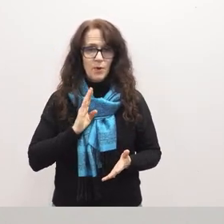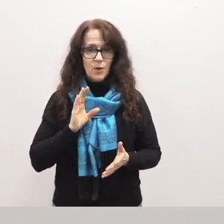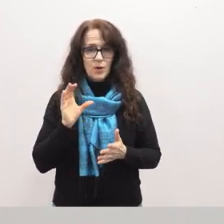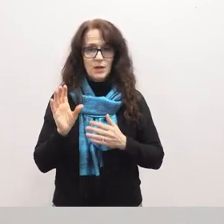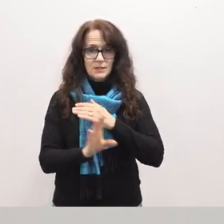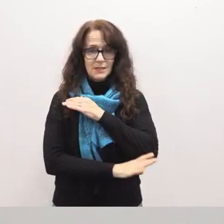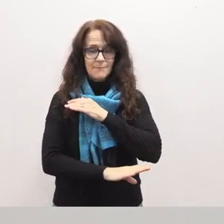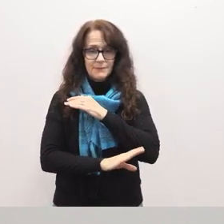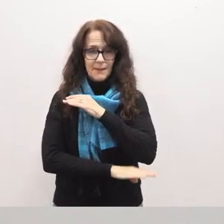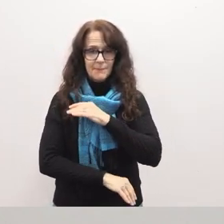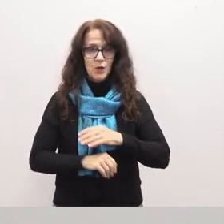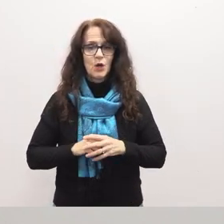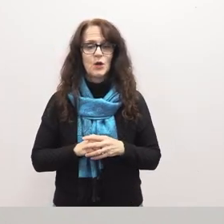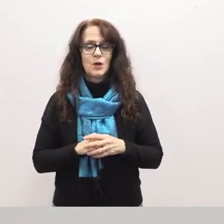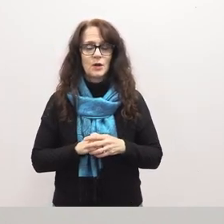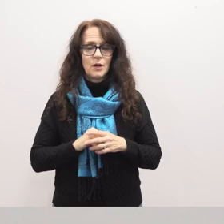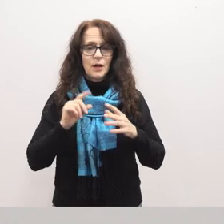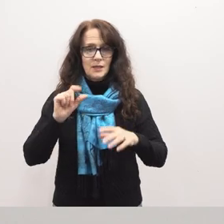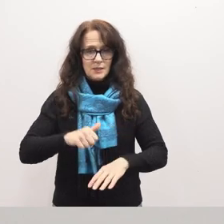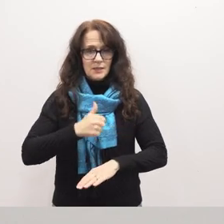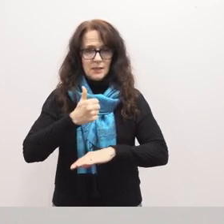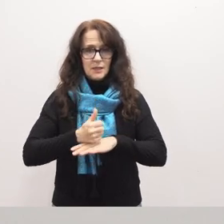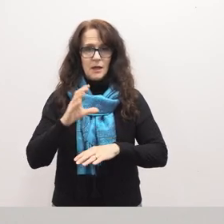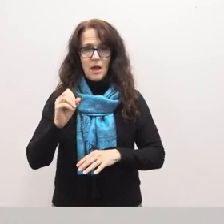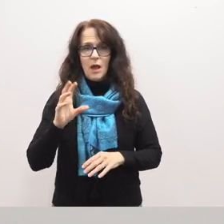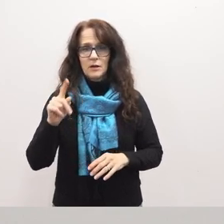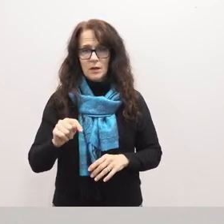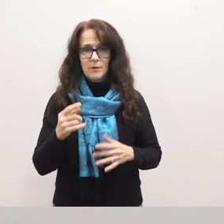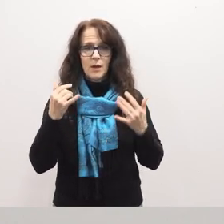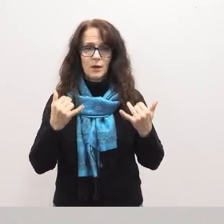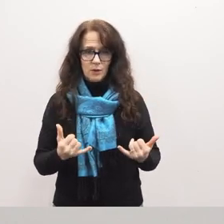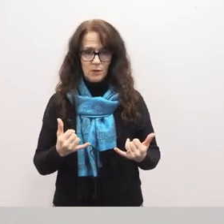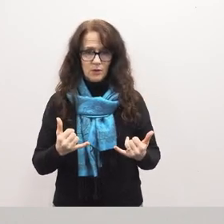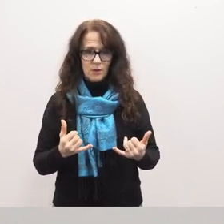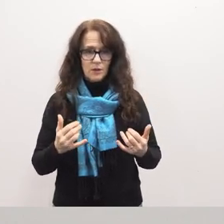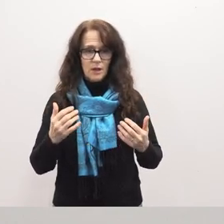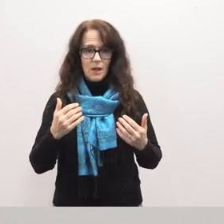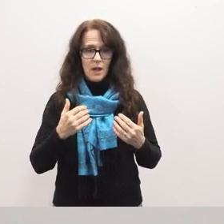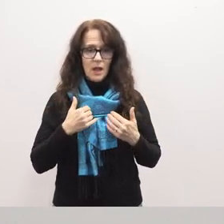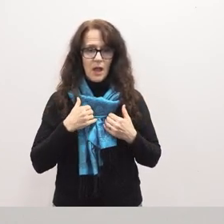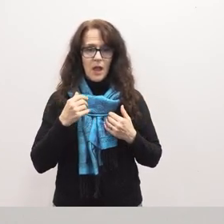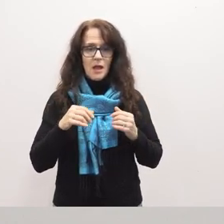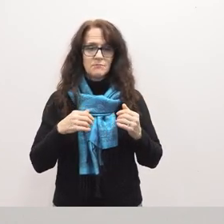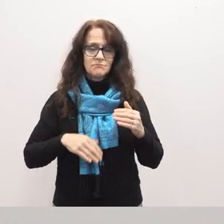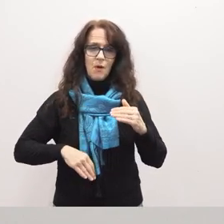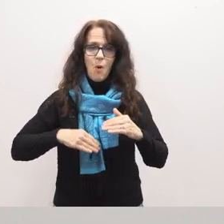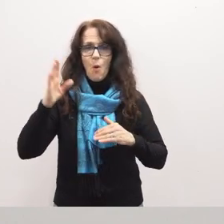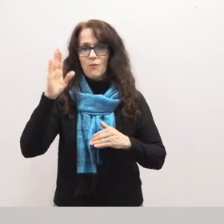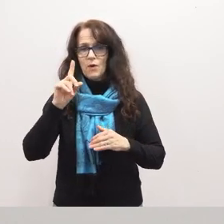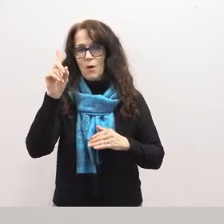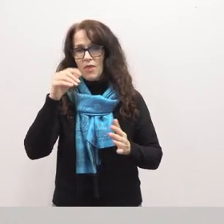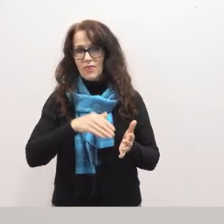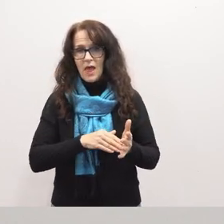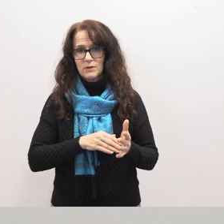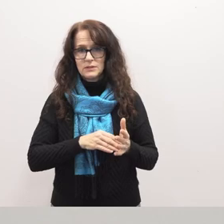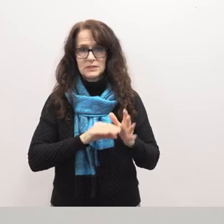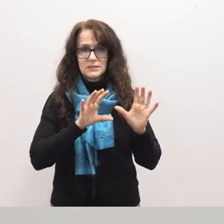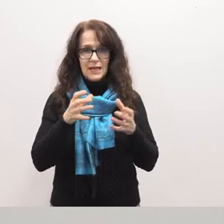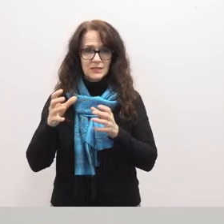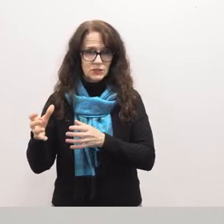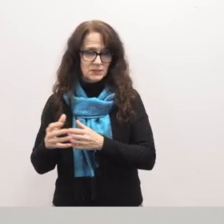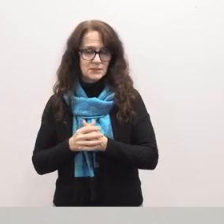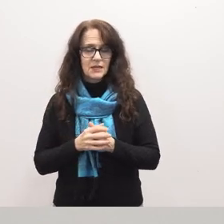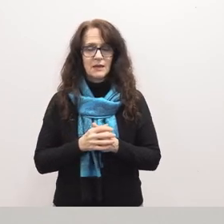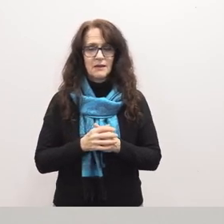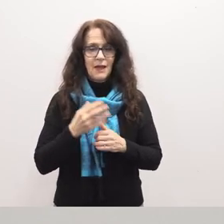September, was initiated in October, and has currently held over 1,000 sessions with our high school students. At the high school